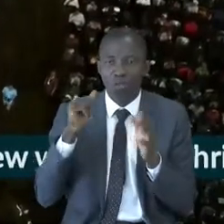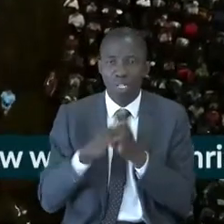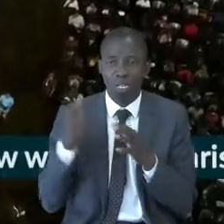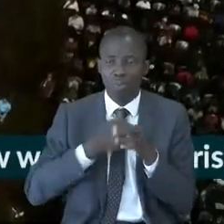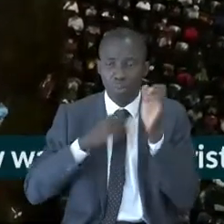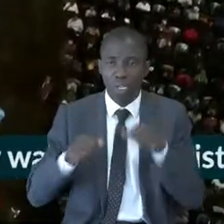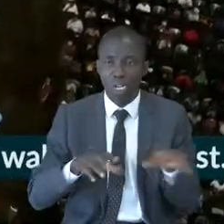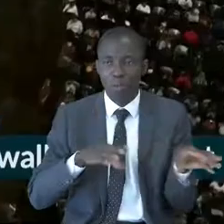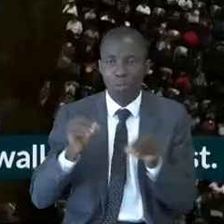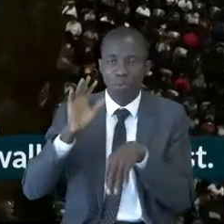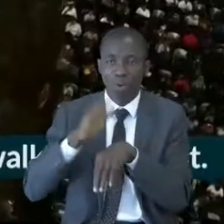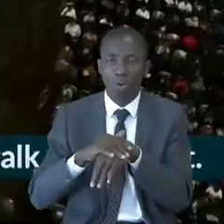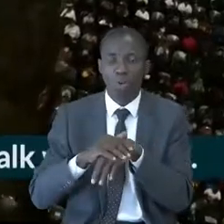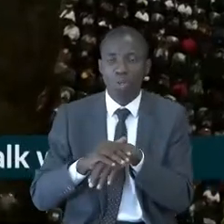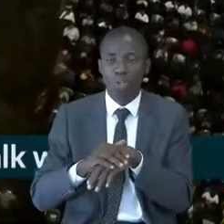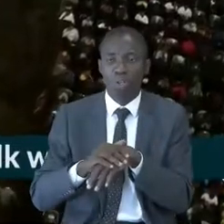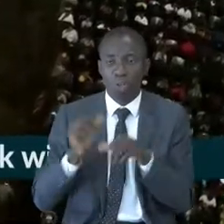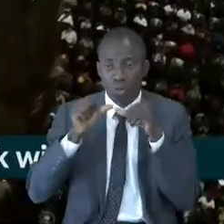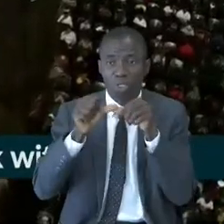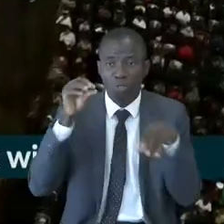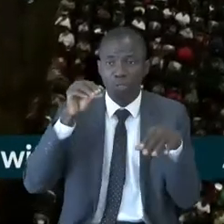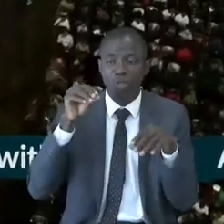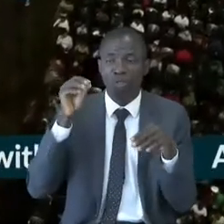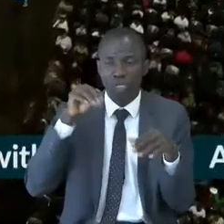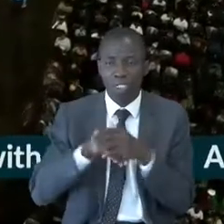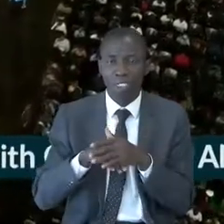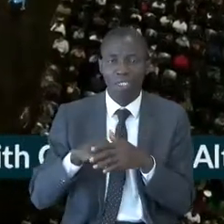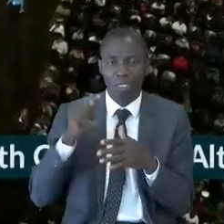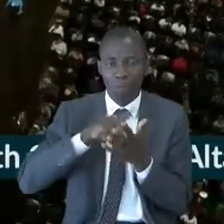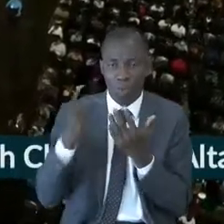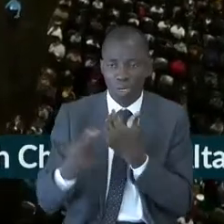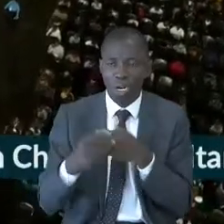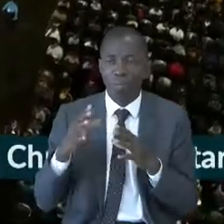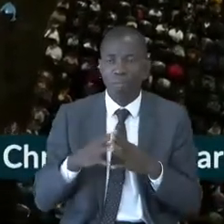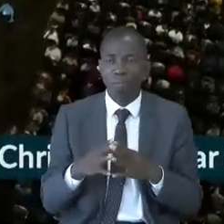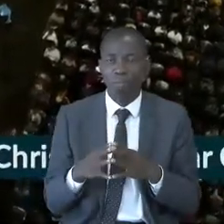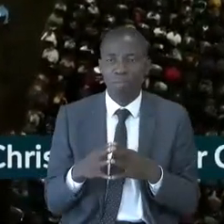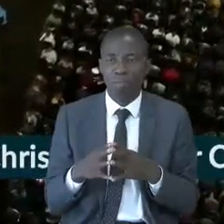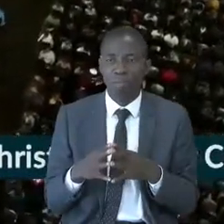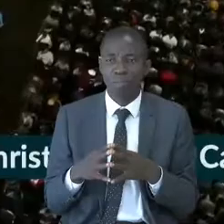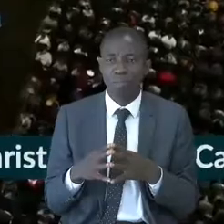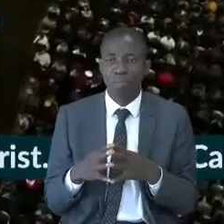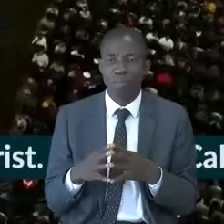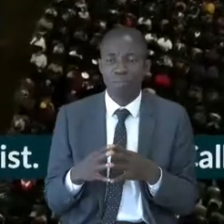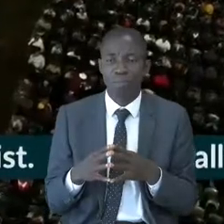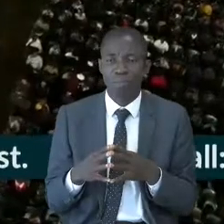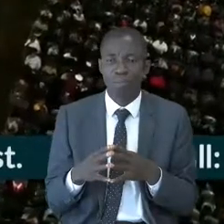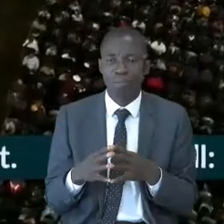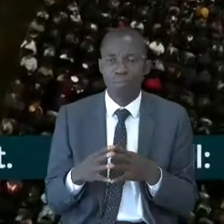the next thing. I call on our pastor here to take over the counseling session now.